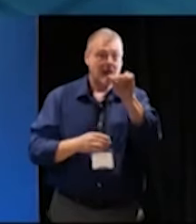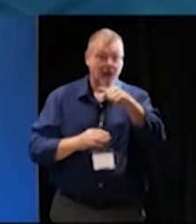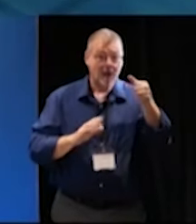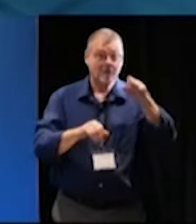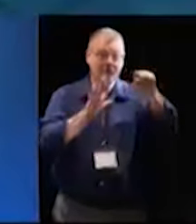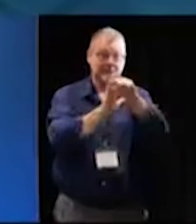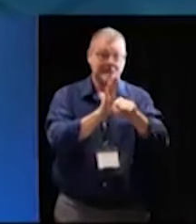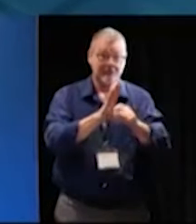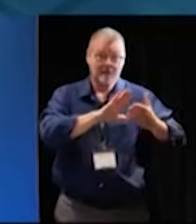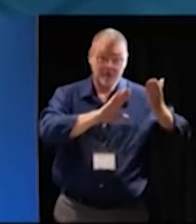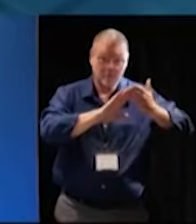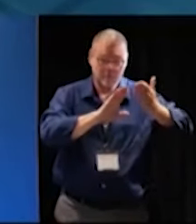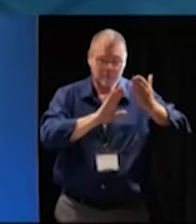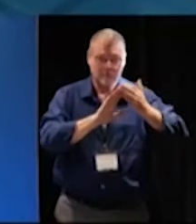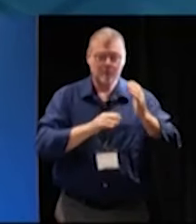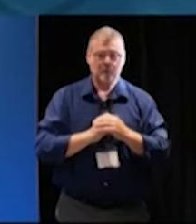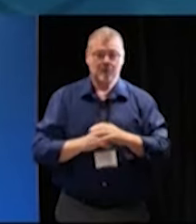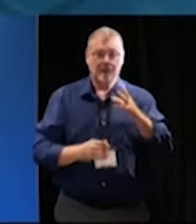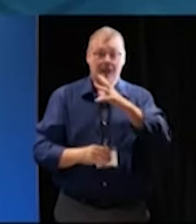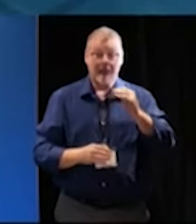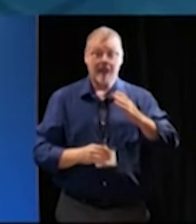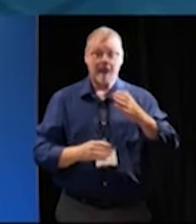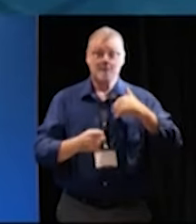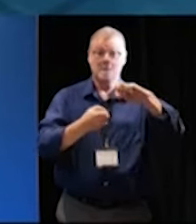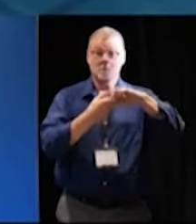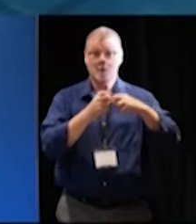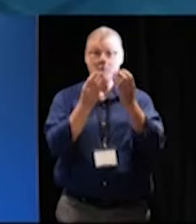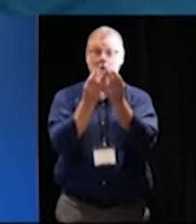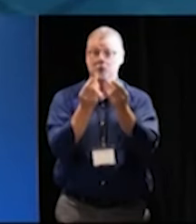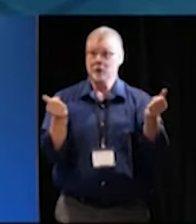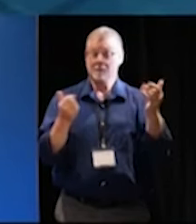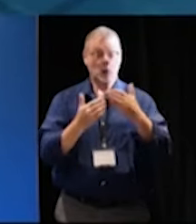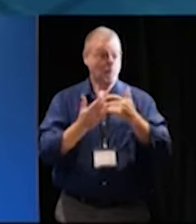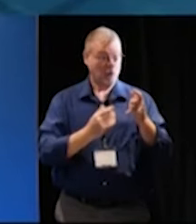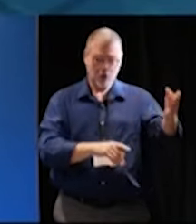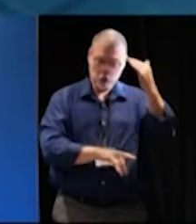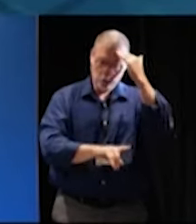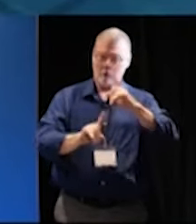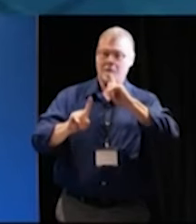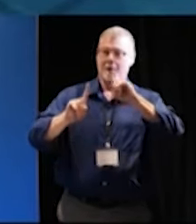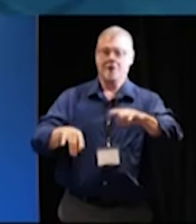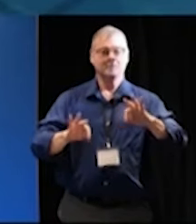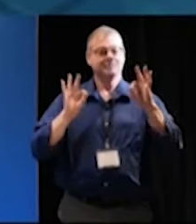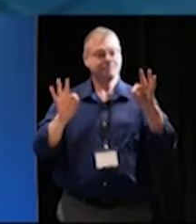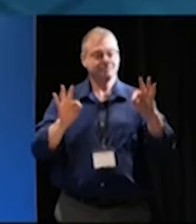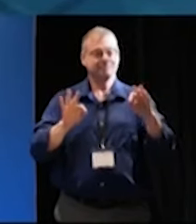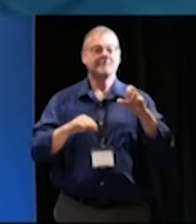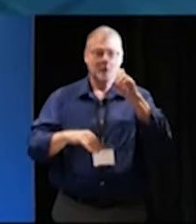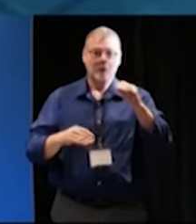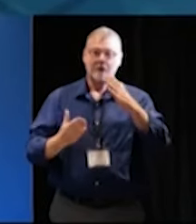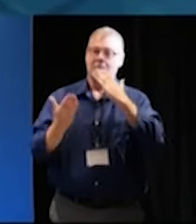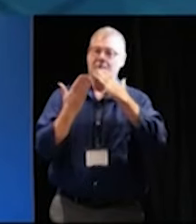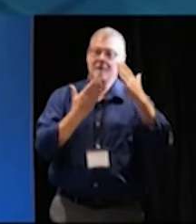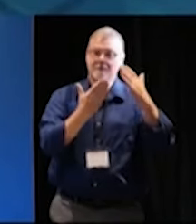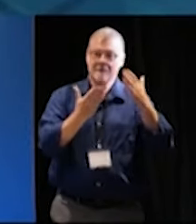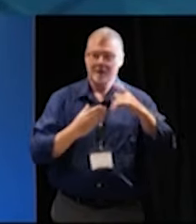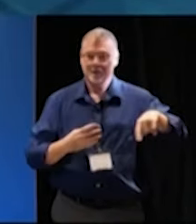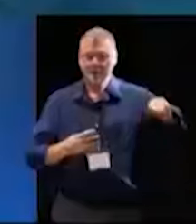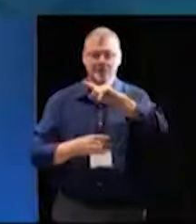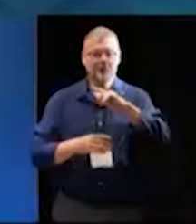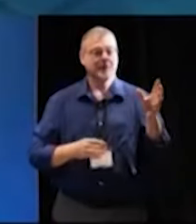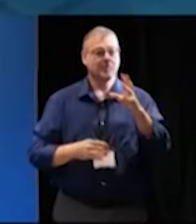operations, who is my problem solver. No matter what it is, she knows an answer. She's extraordinary. So thank you, Catherine. And we